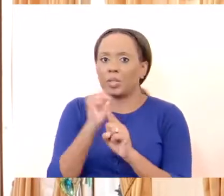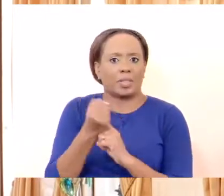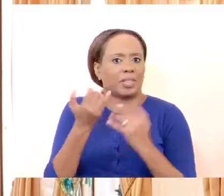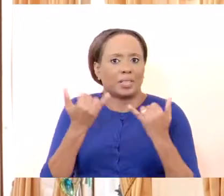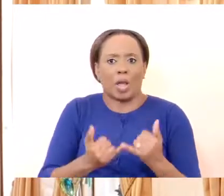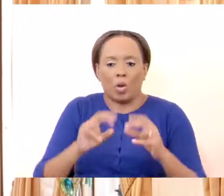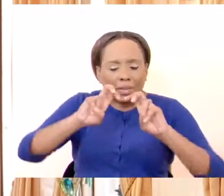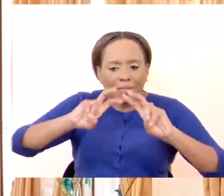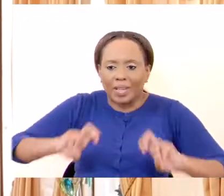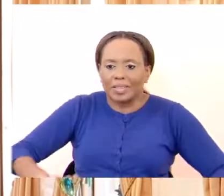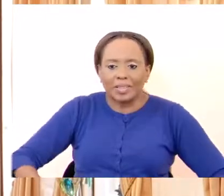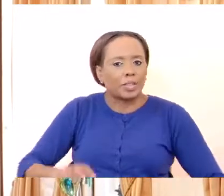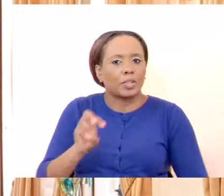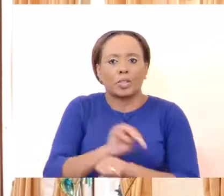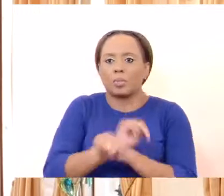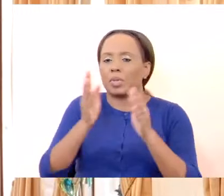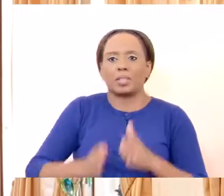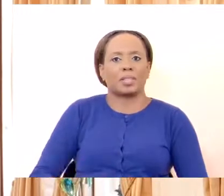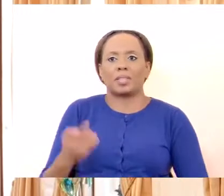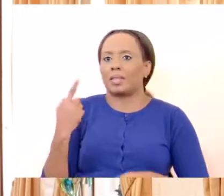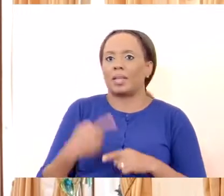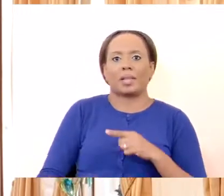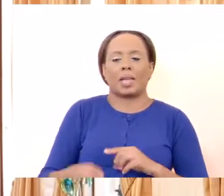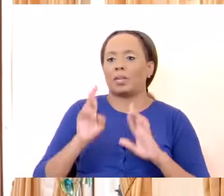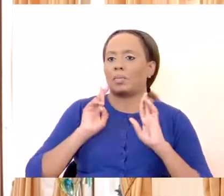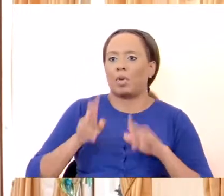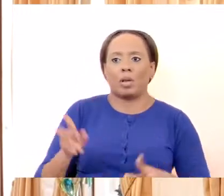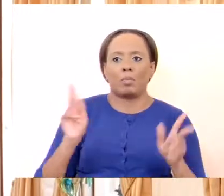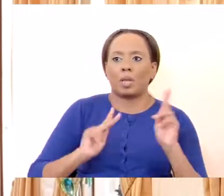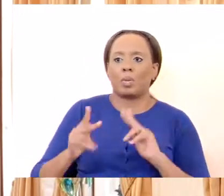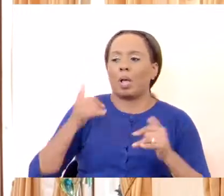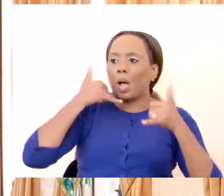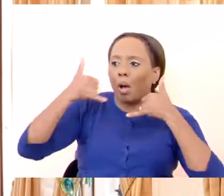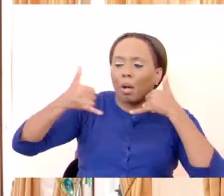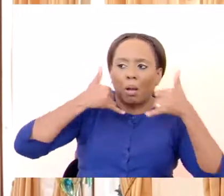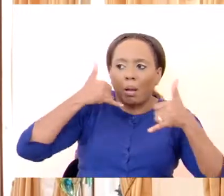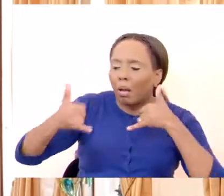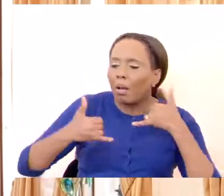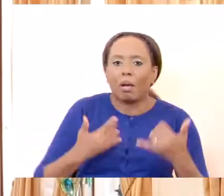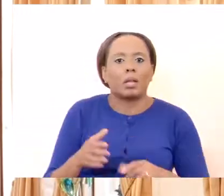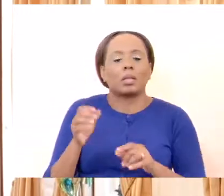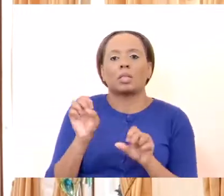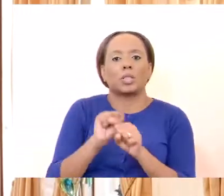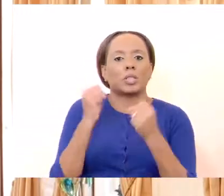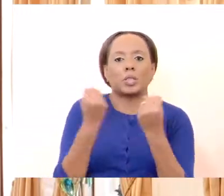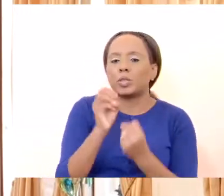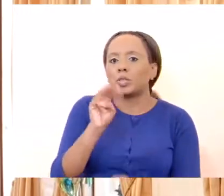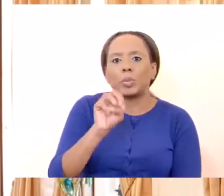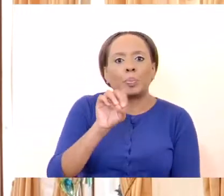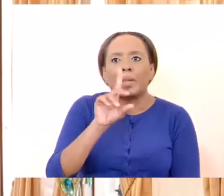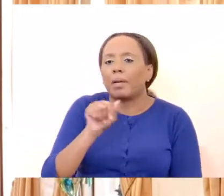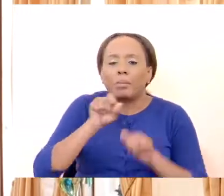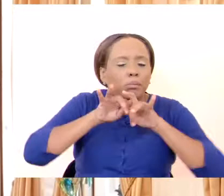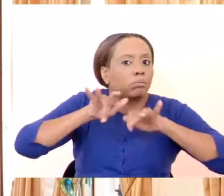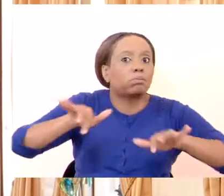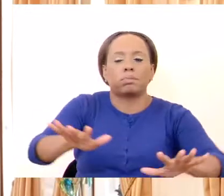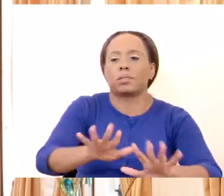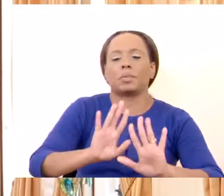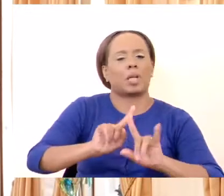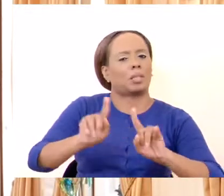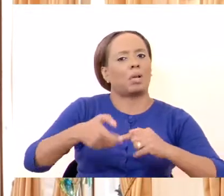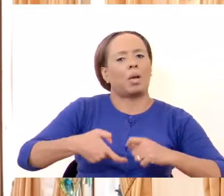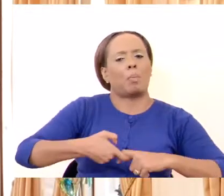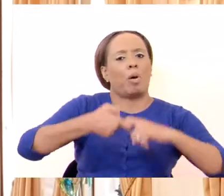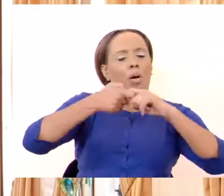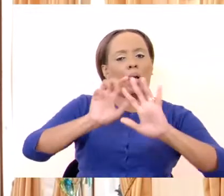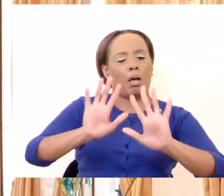investigation, and I imagine that people will call and give all kinds of information, and social media will get hot again. But let us leave it